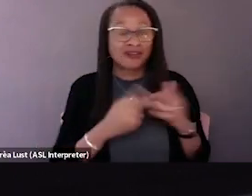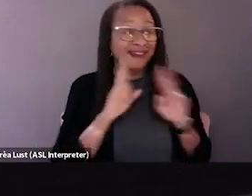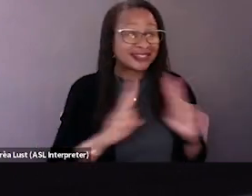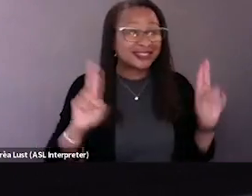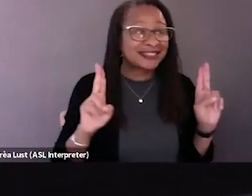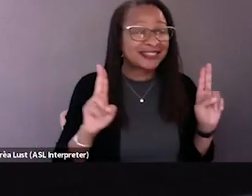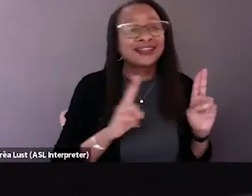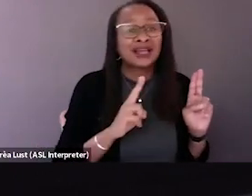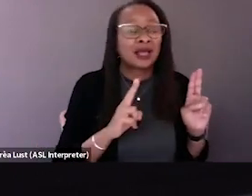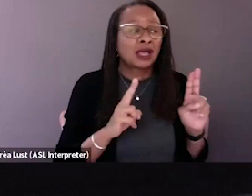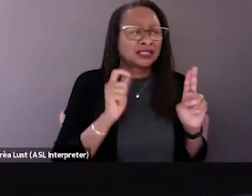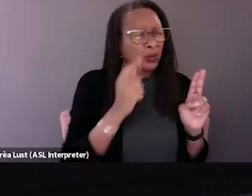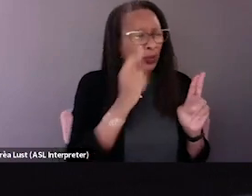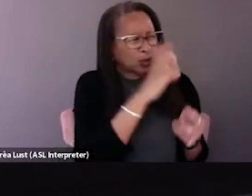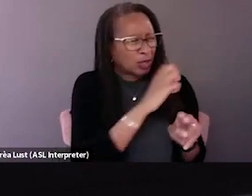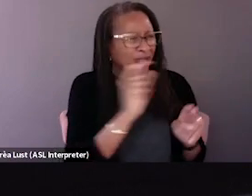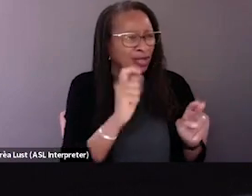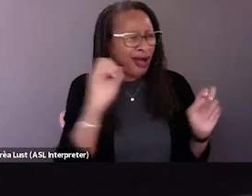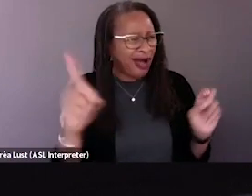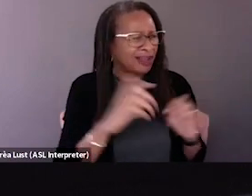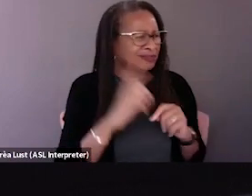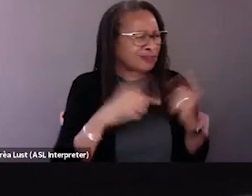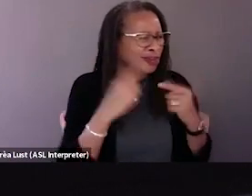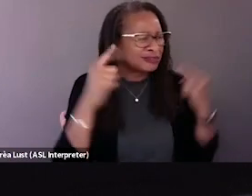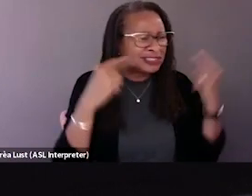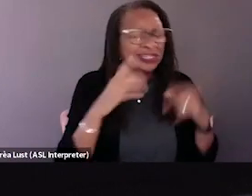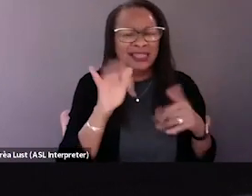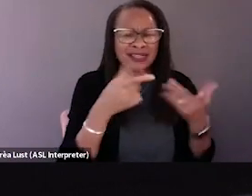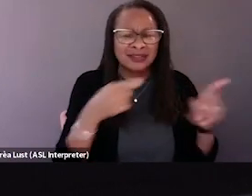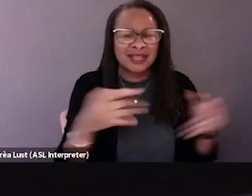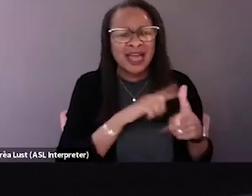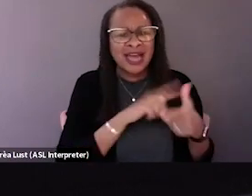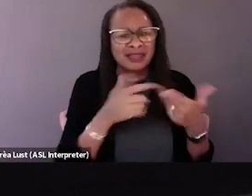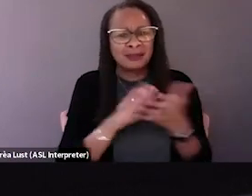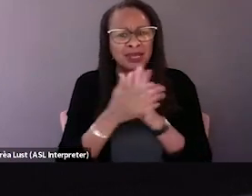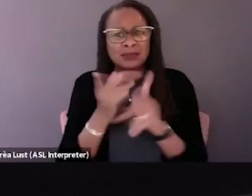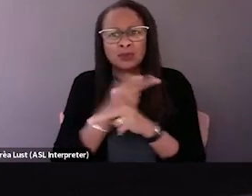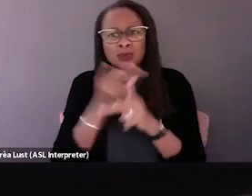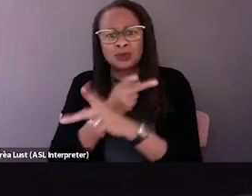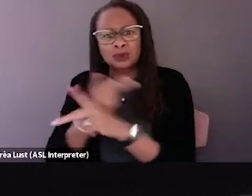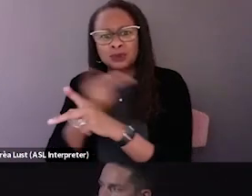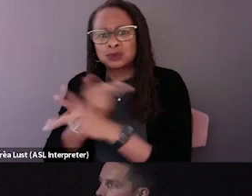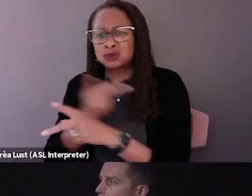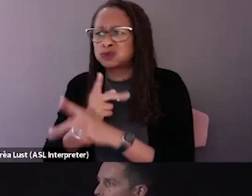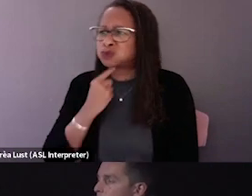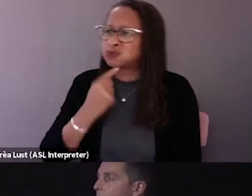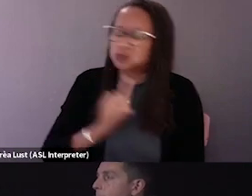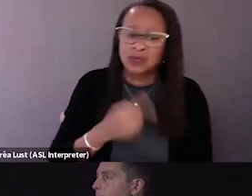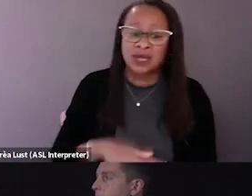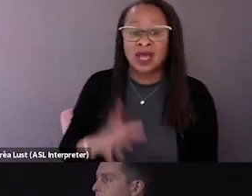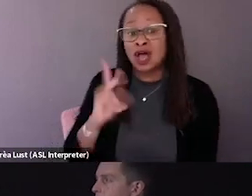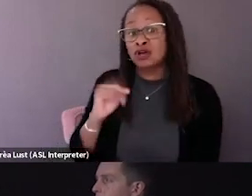innocently, it's a little absurd, a little weird, and then, it gradually becomes more and more serious. Let's just be clear,